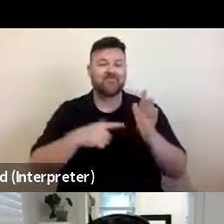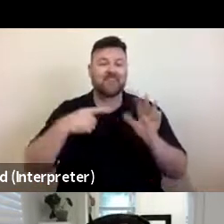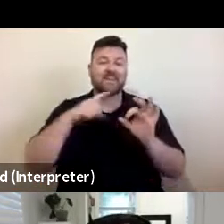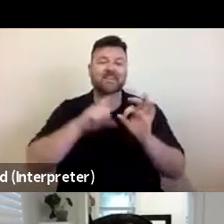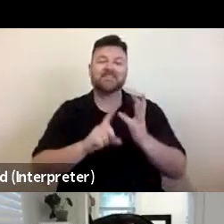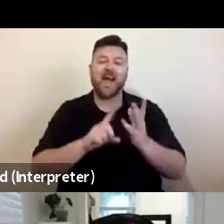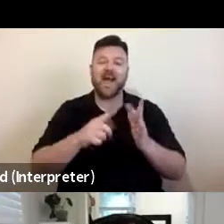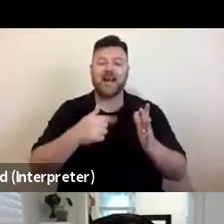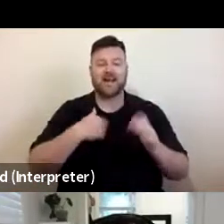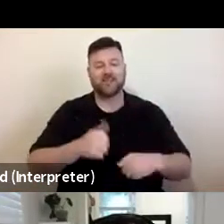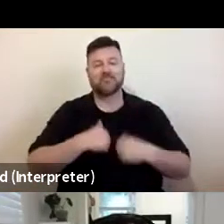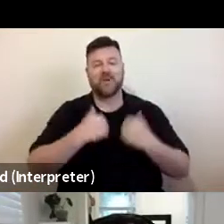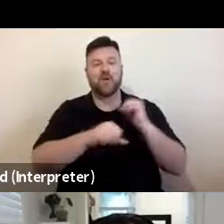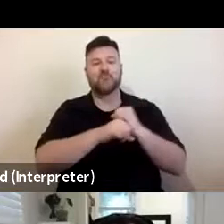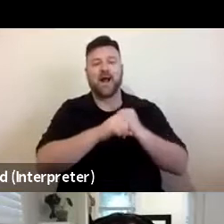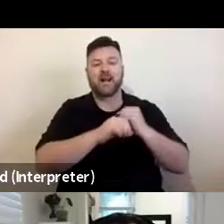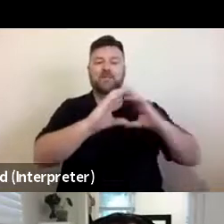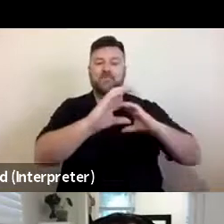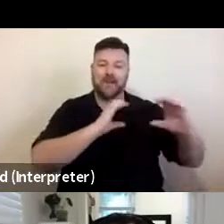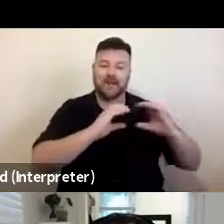own marketing event comms consultancy.